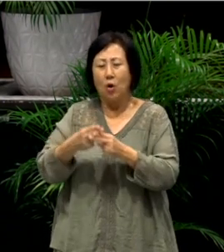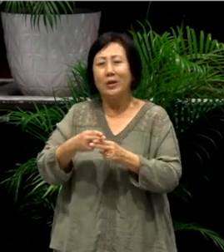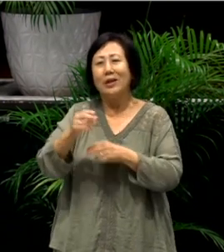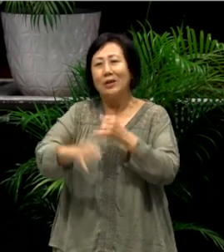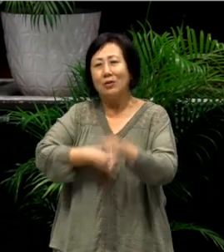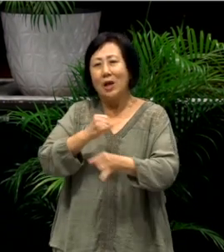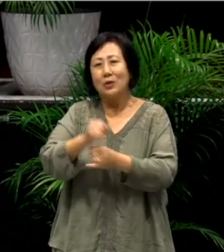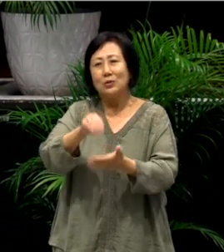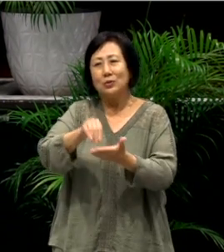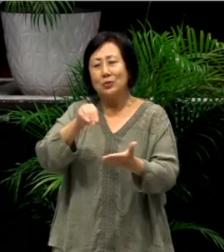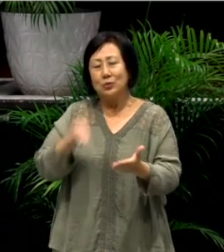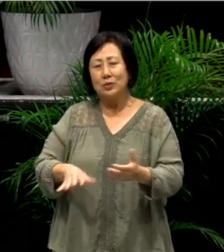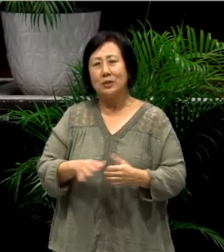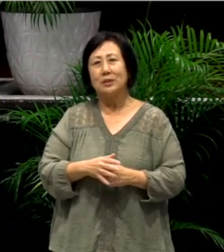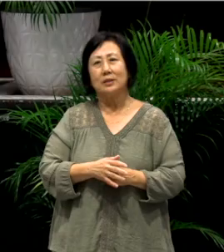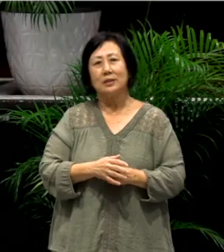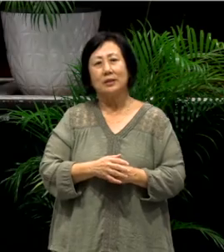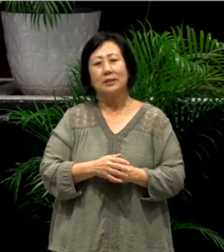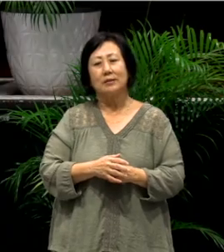International Student,